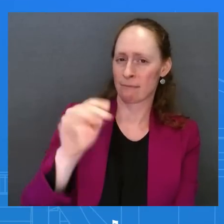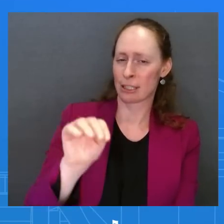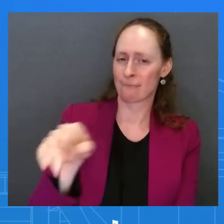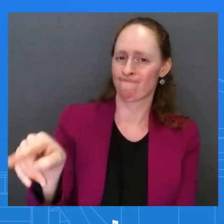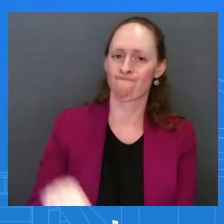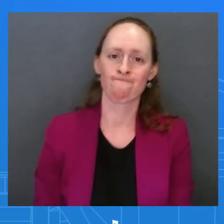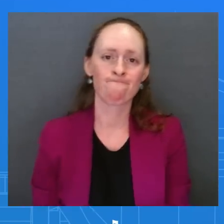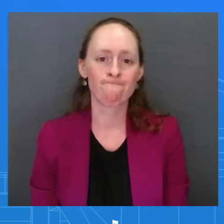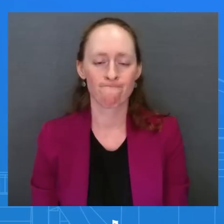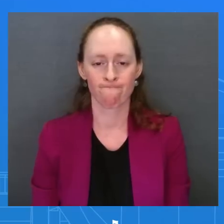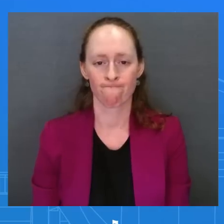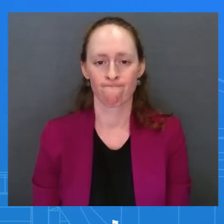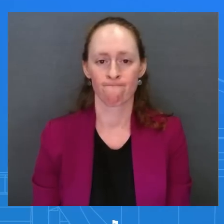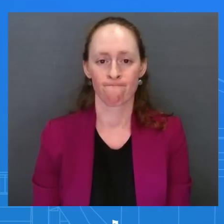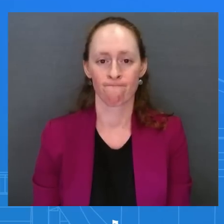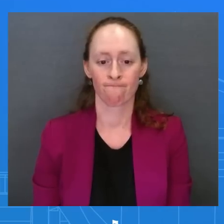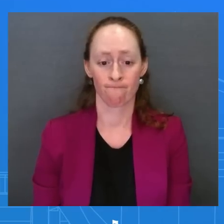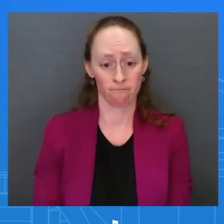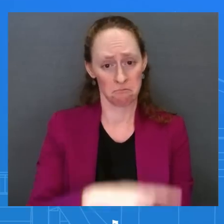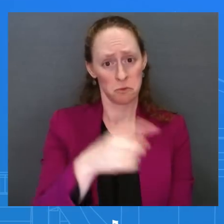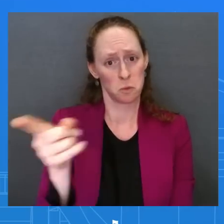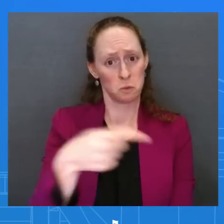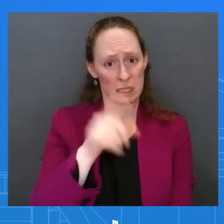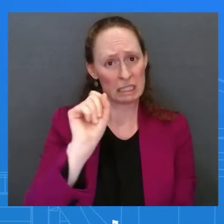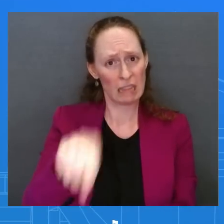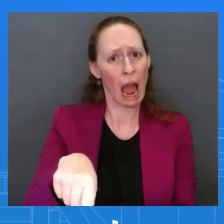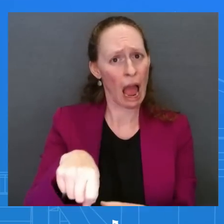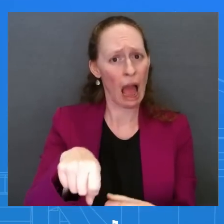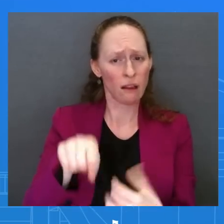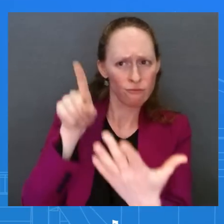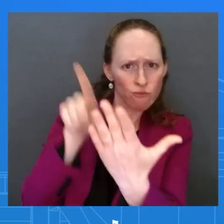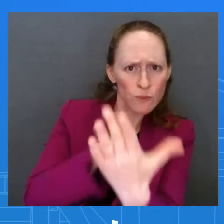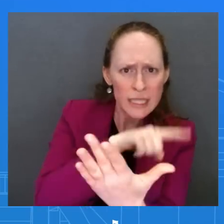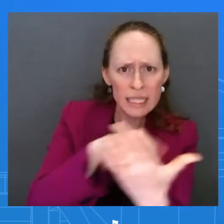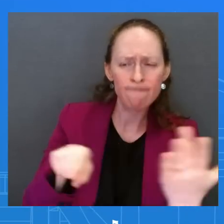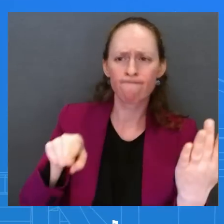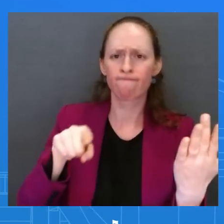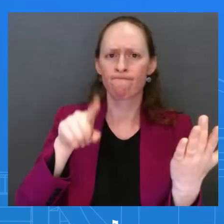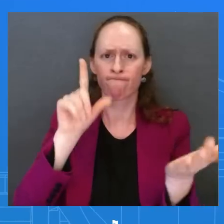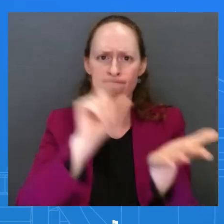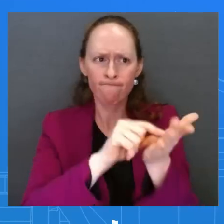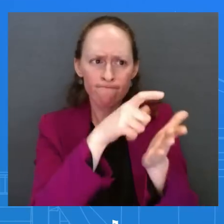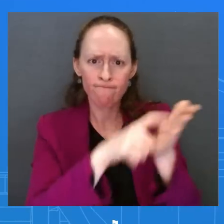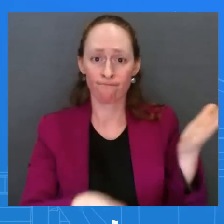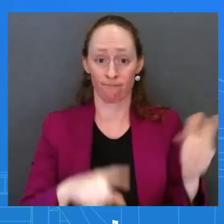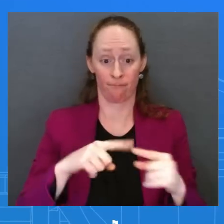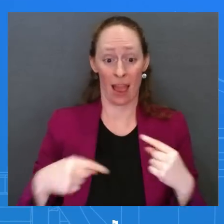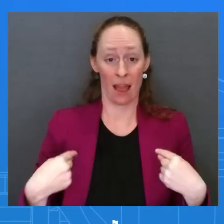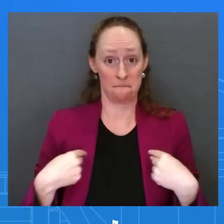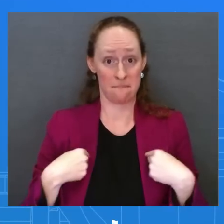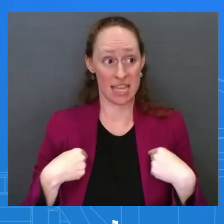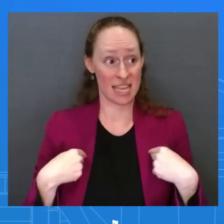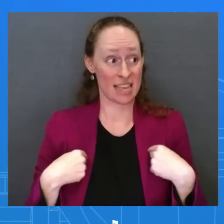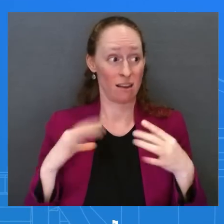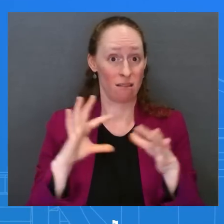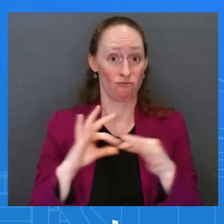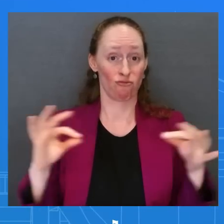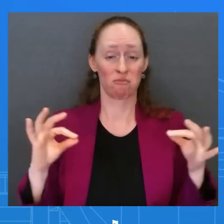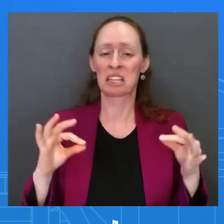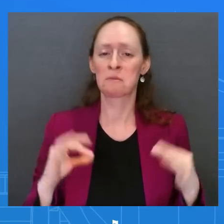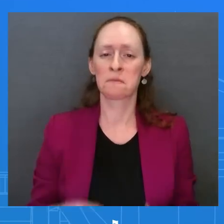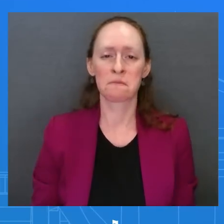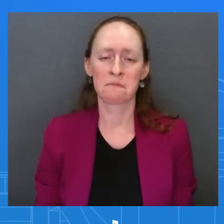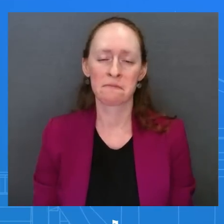to critique or write about it. I'm not going to discuss that from here. What I know is that we are committed. We are